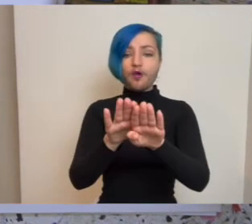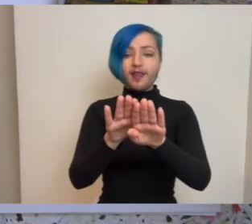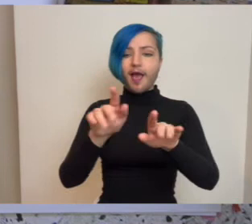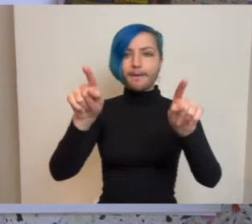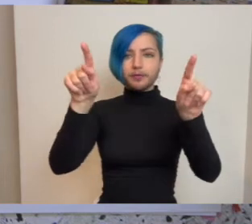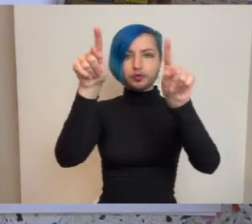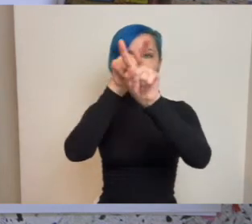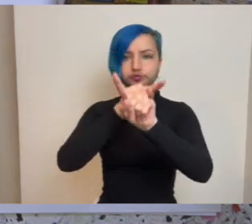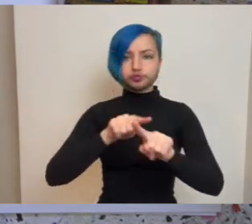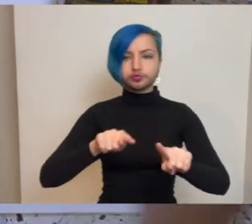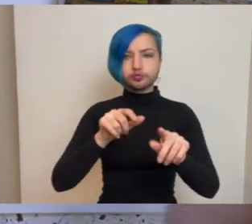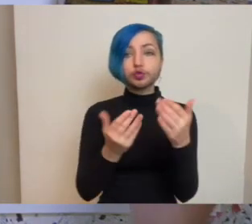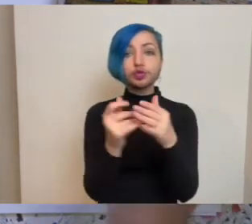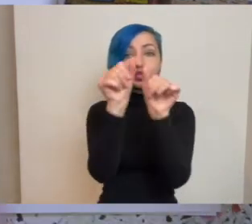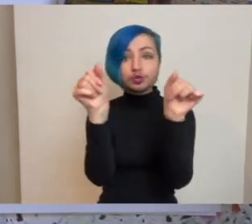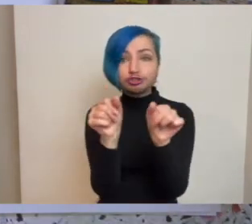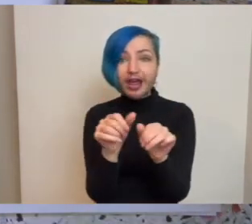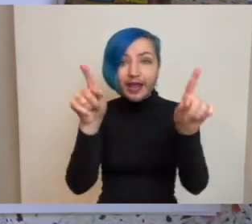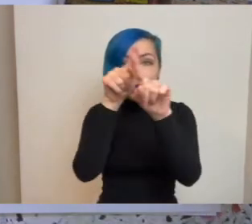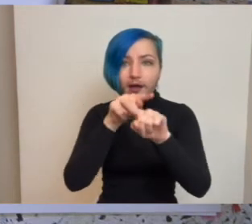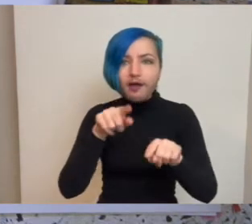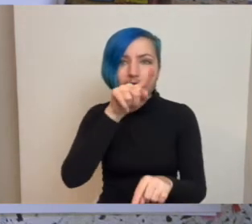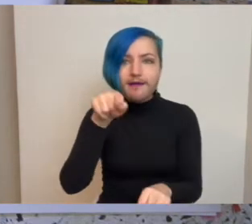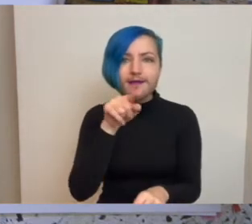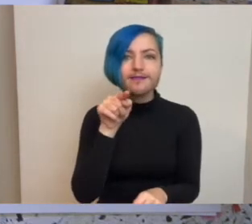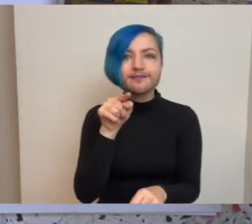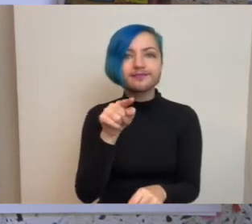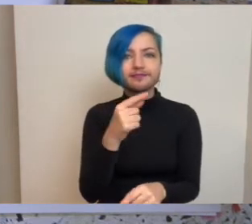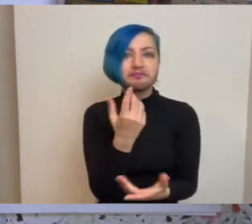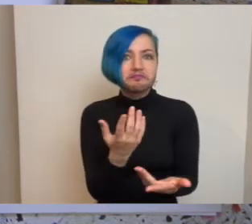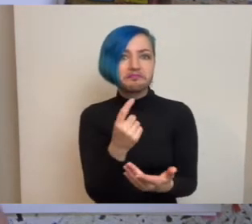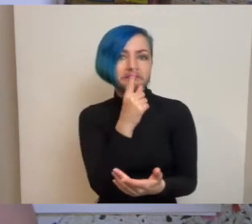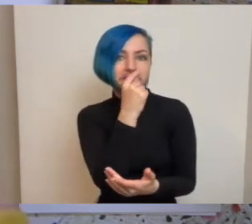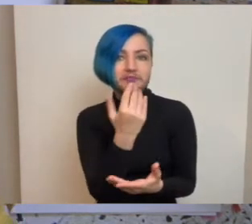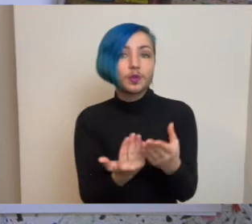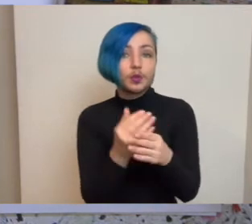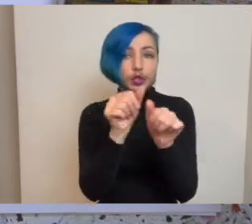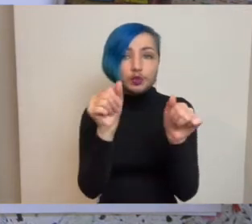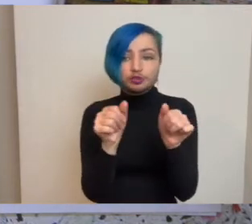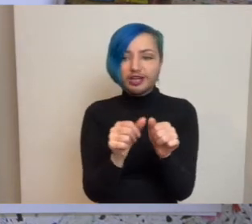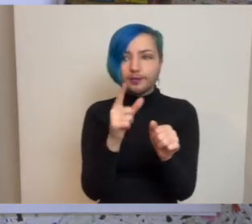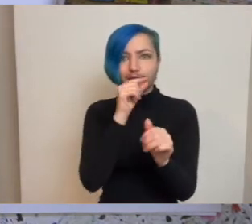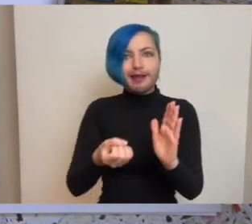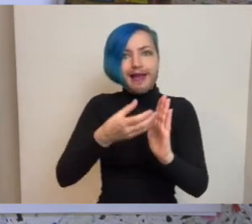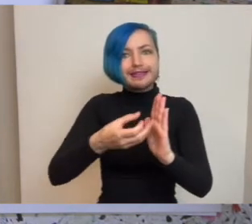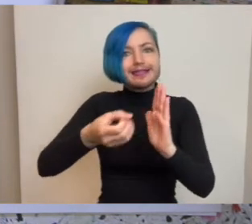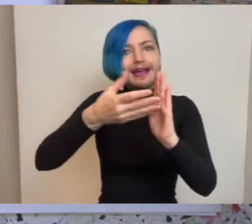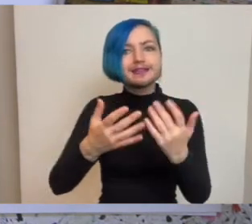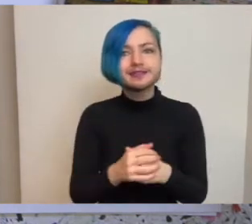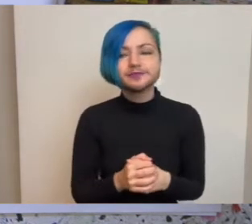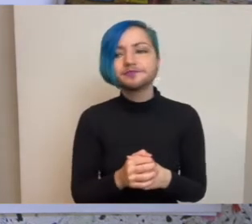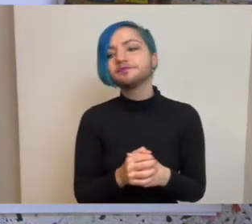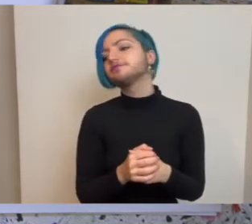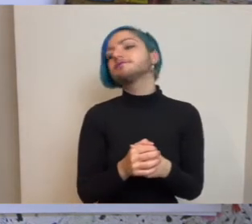by the overlaps, because the overlap starts to give us potentially a new shape to our figure. And